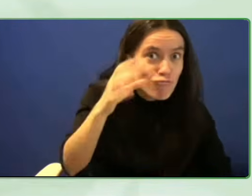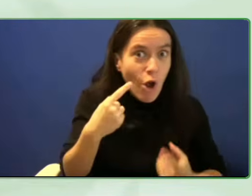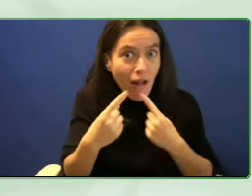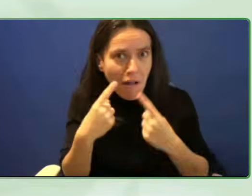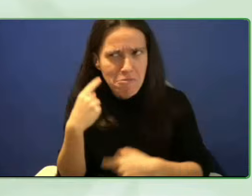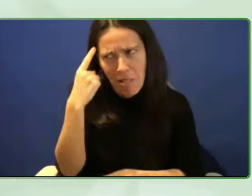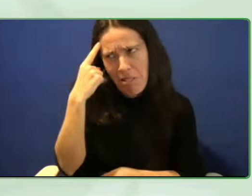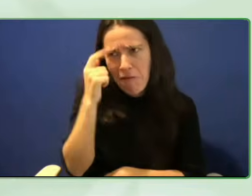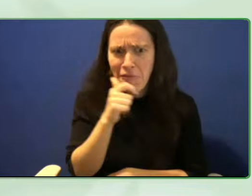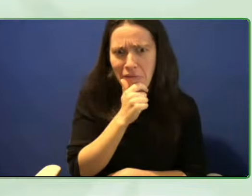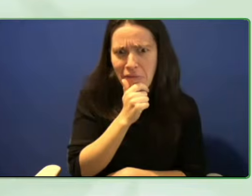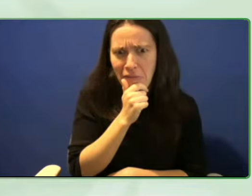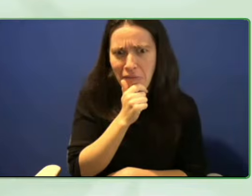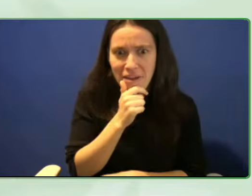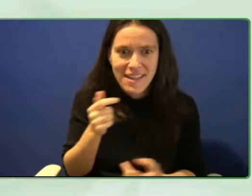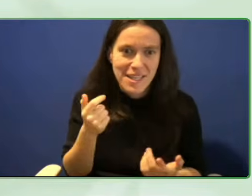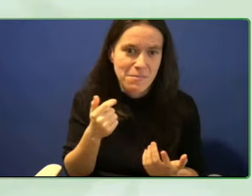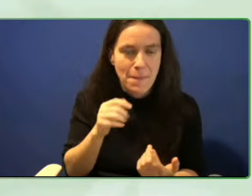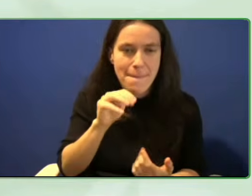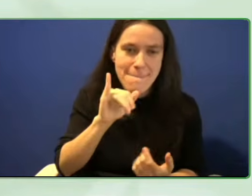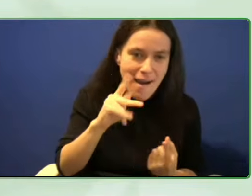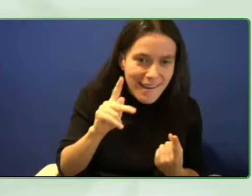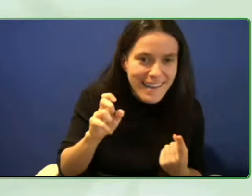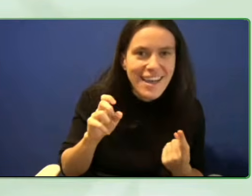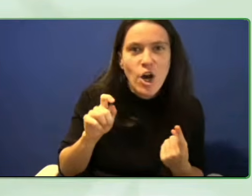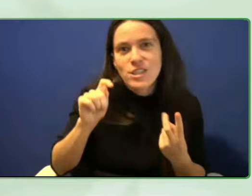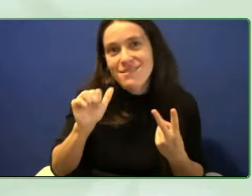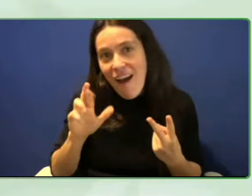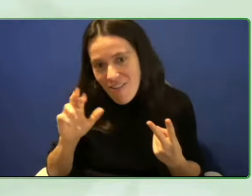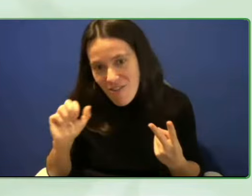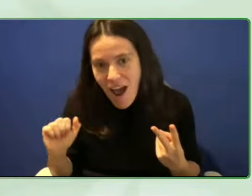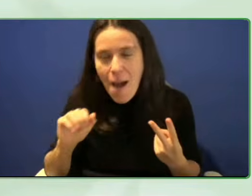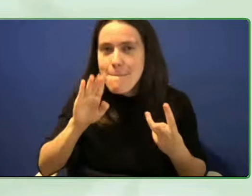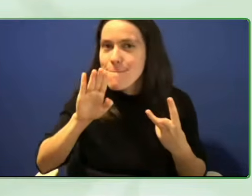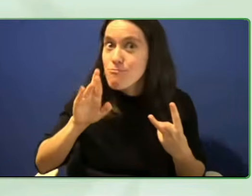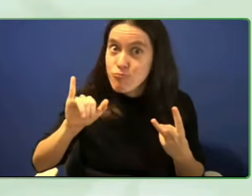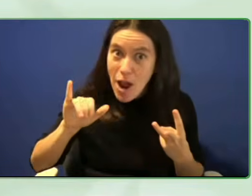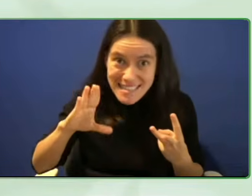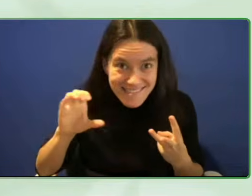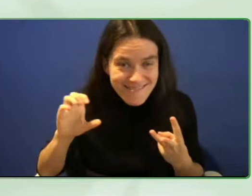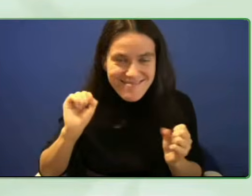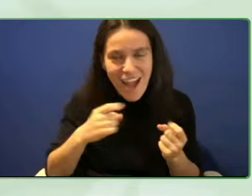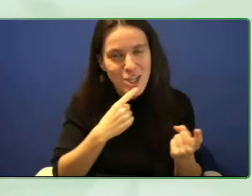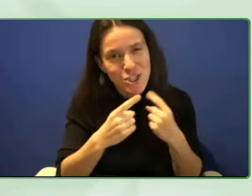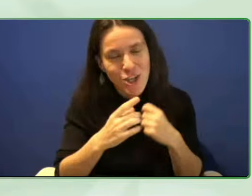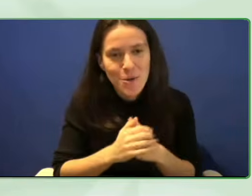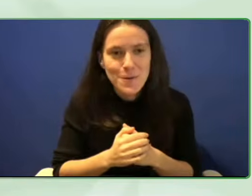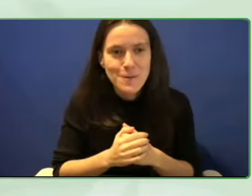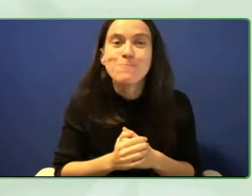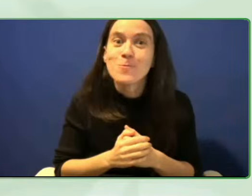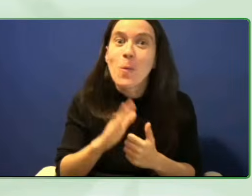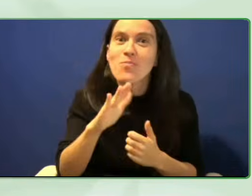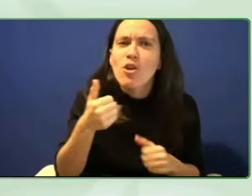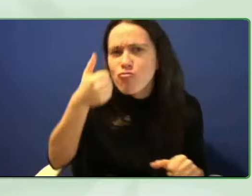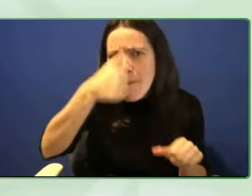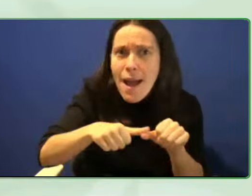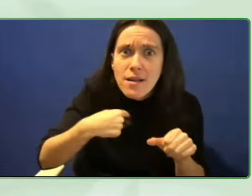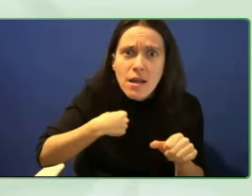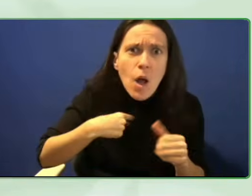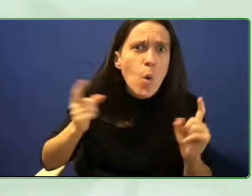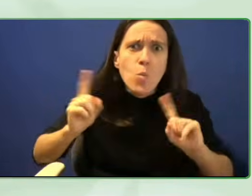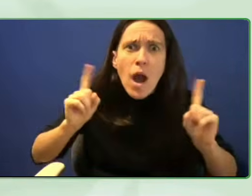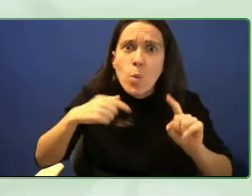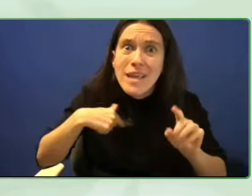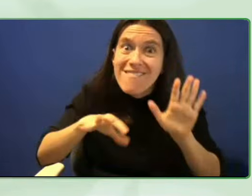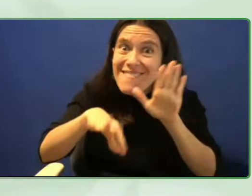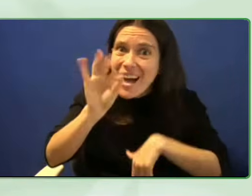I think you've already talked to Bryce from Microsoft, Yep. Right? So, remind us, where can we find you? What's the SensePilot